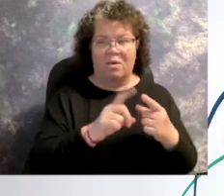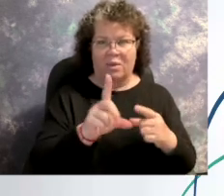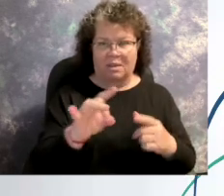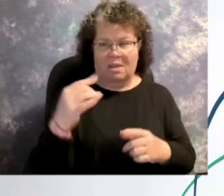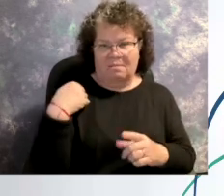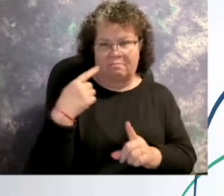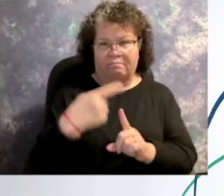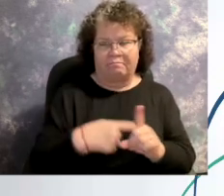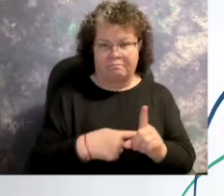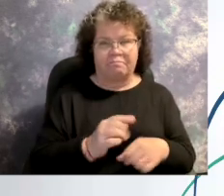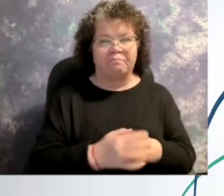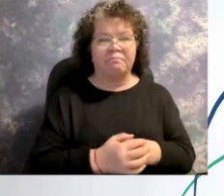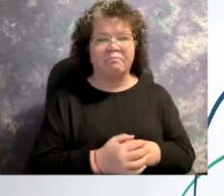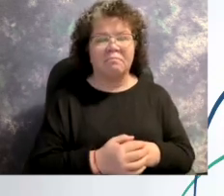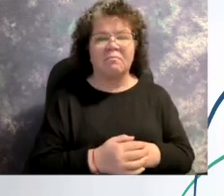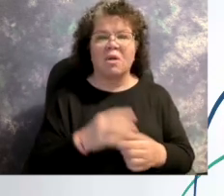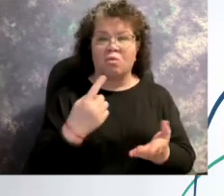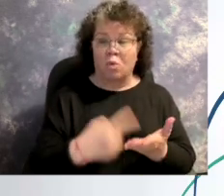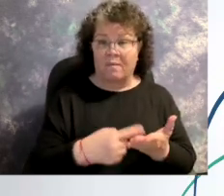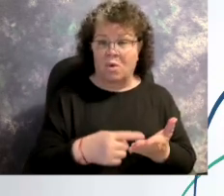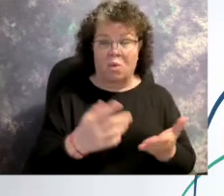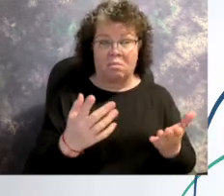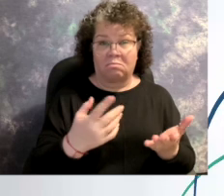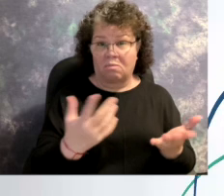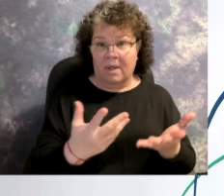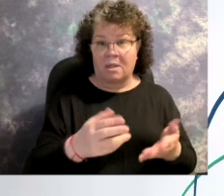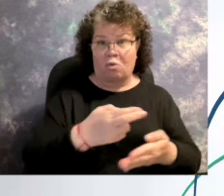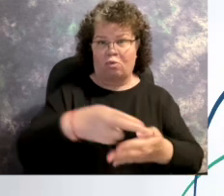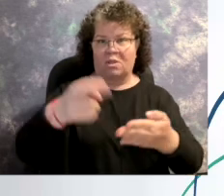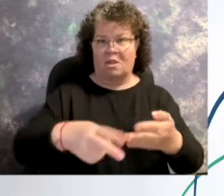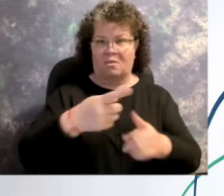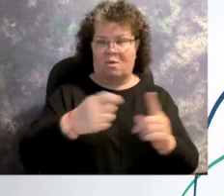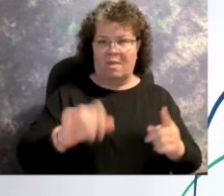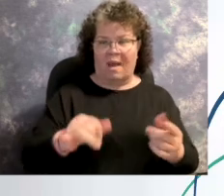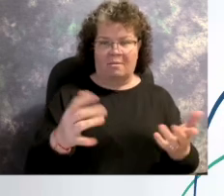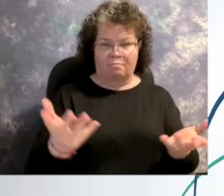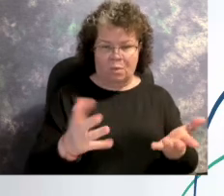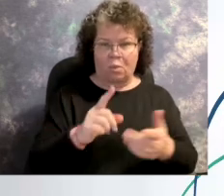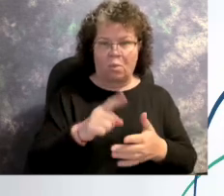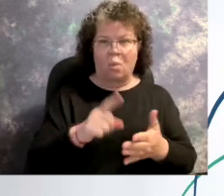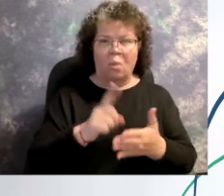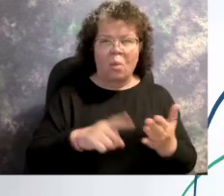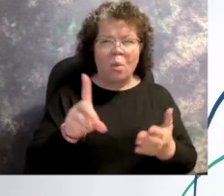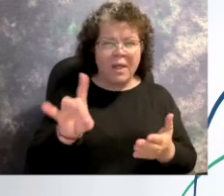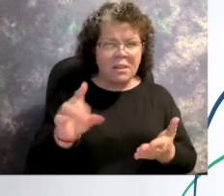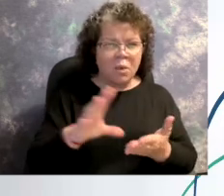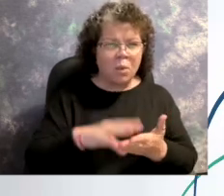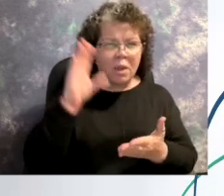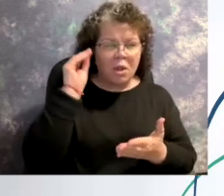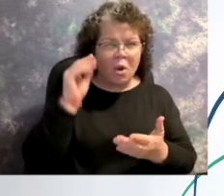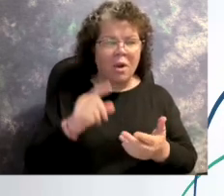meeting, go over some results of the survey, and talk about some key takeaways and next